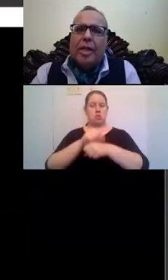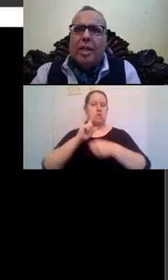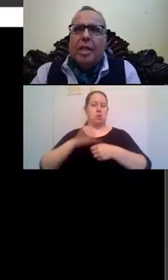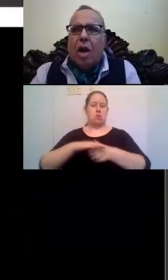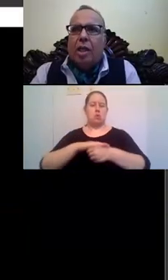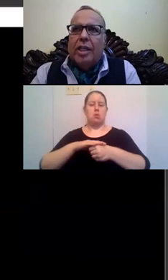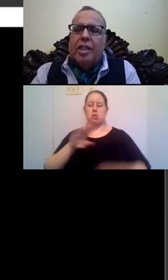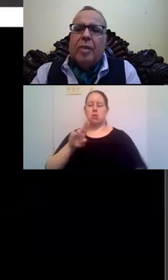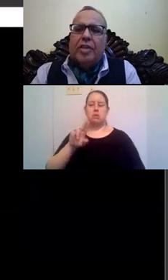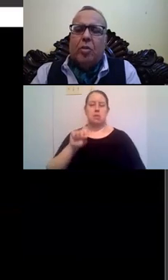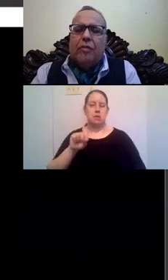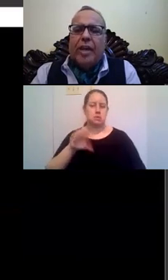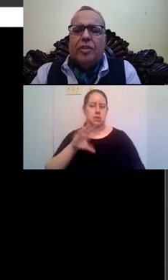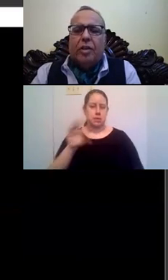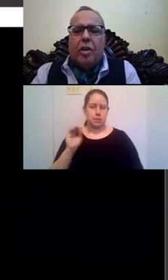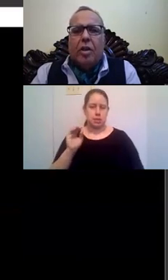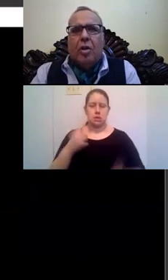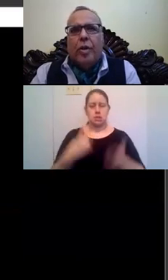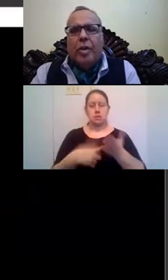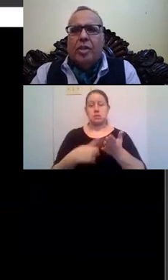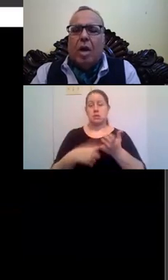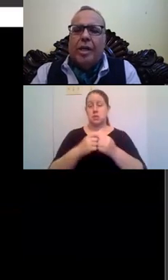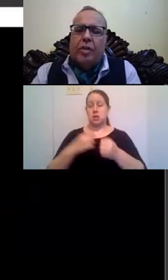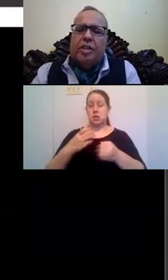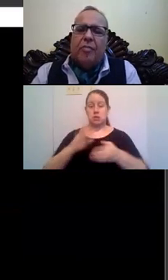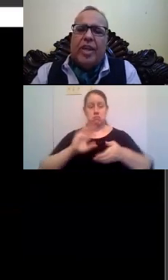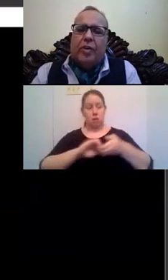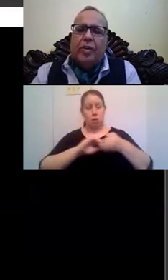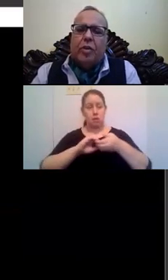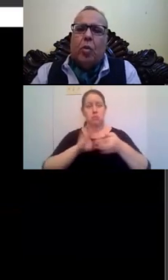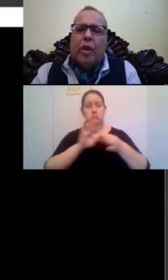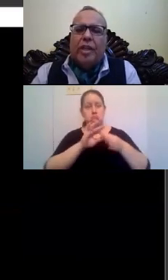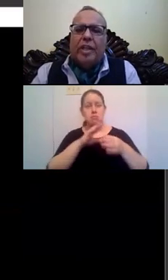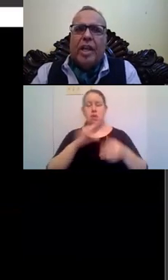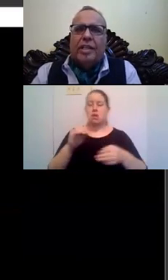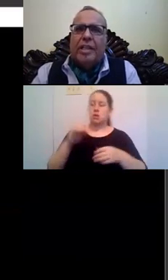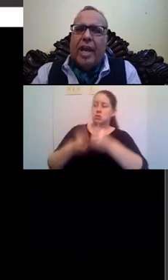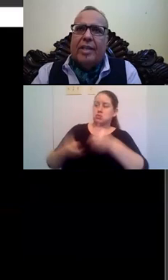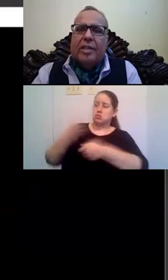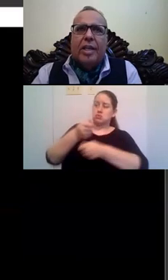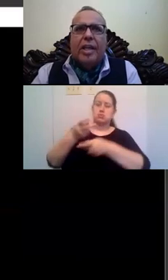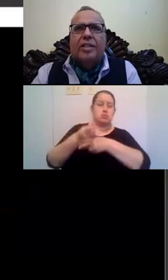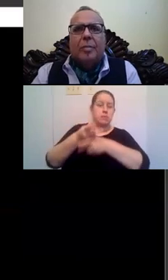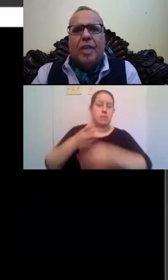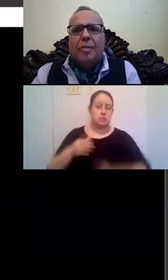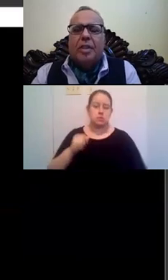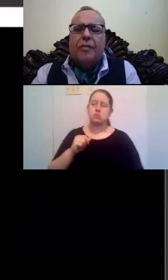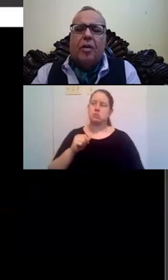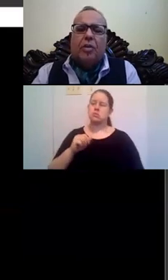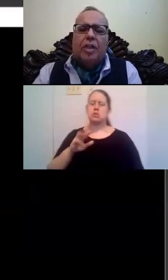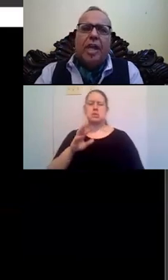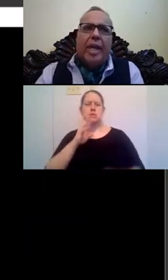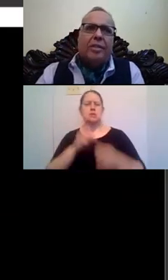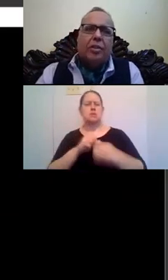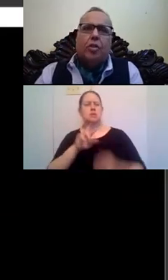my colleagues, my supervisor, we had been talking to some vendors who recognized that it's sometimes